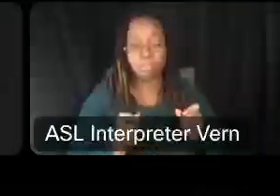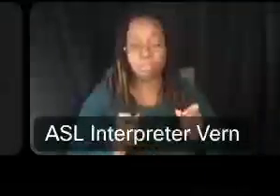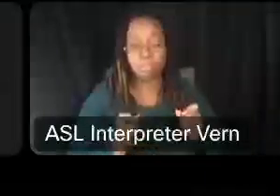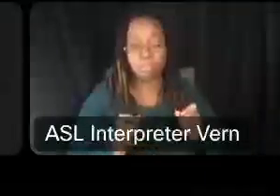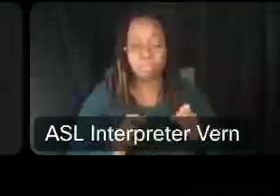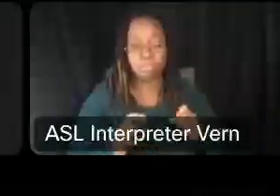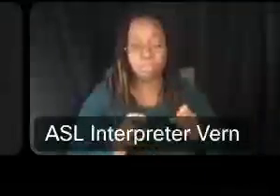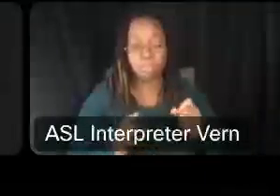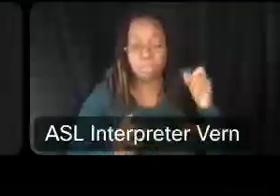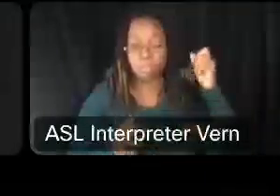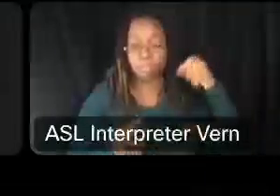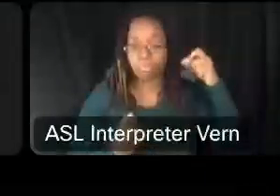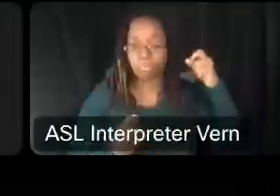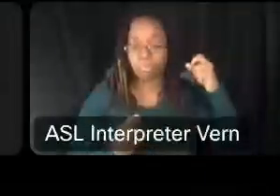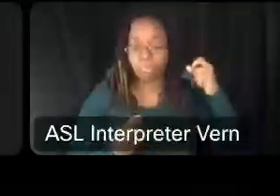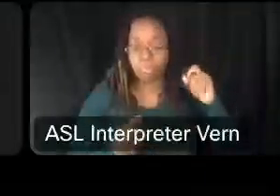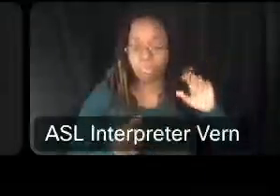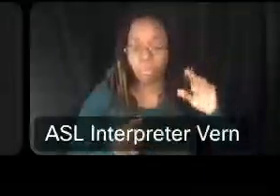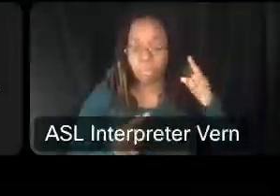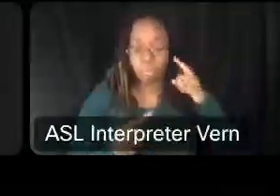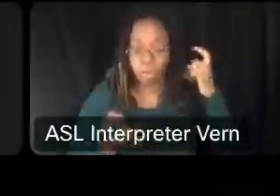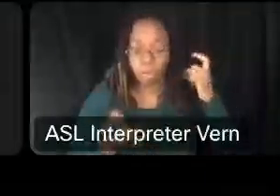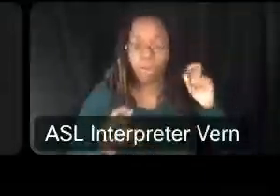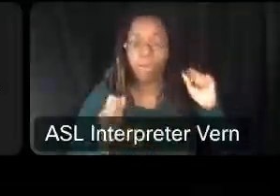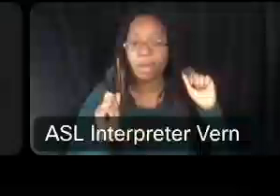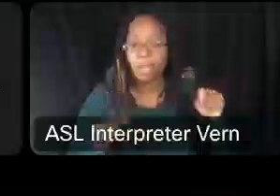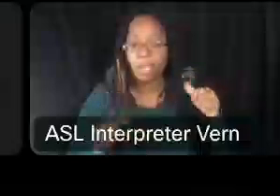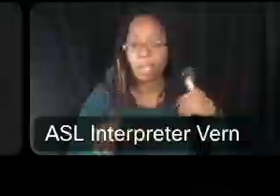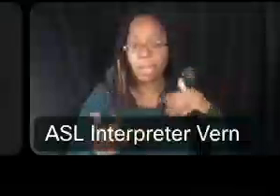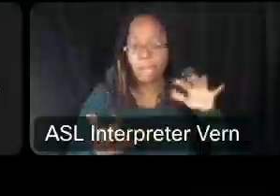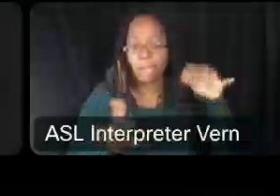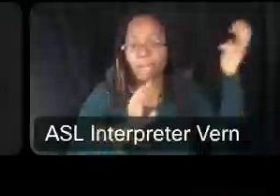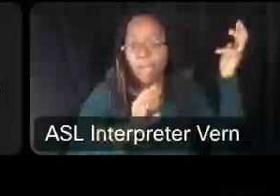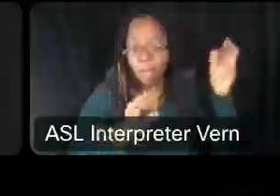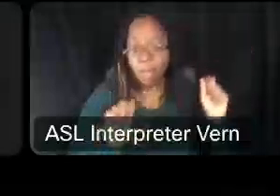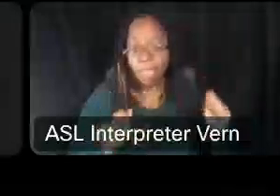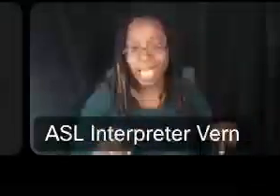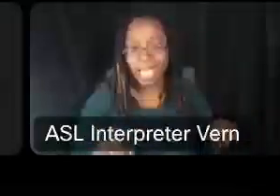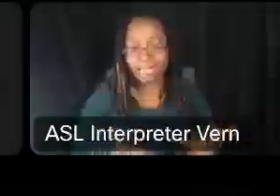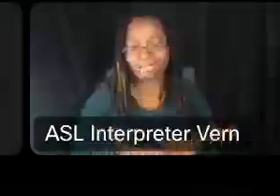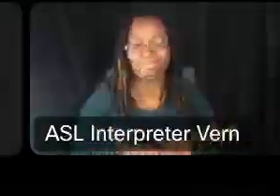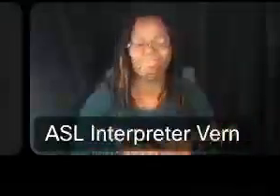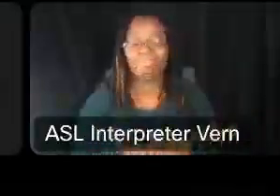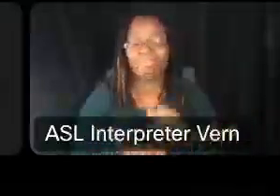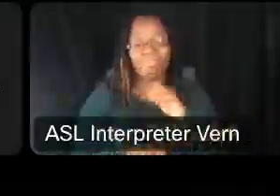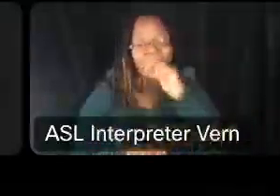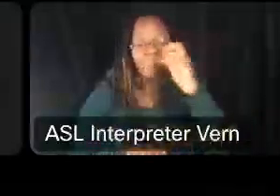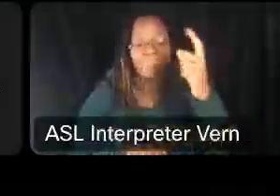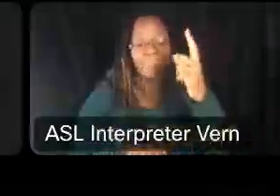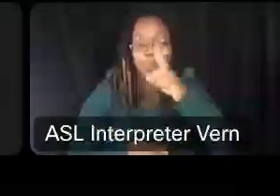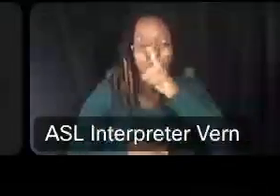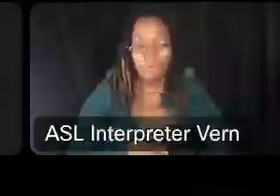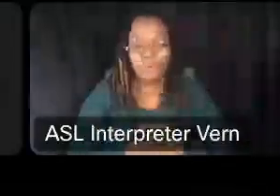and there could be chaos. And I just want to say that that's not always true. So,